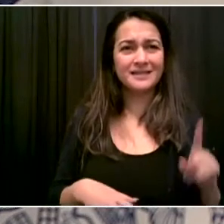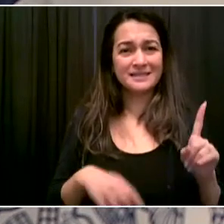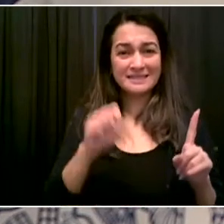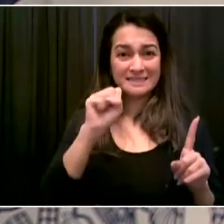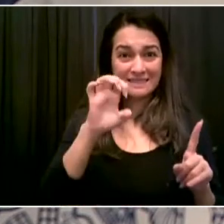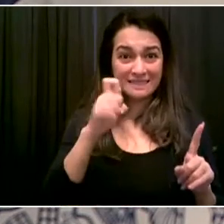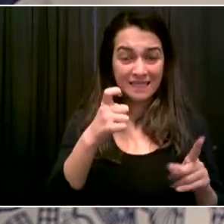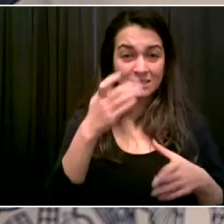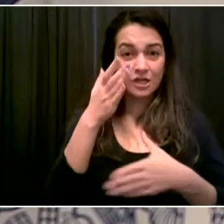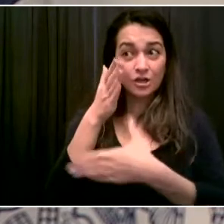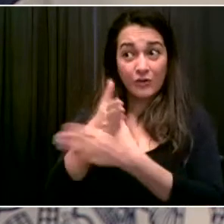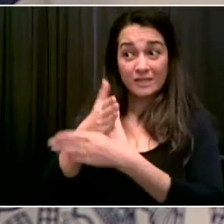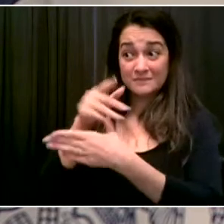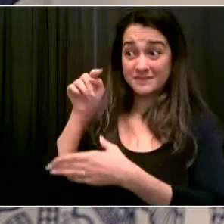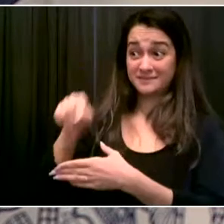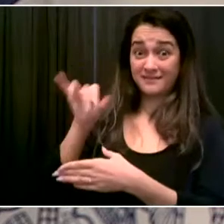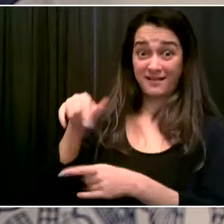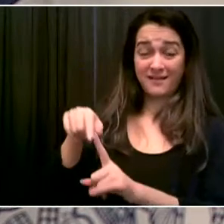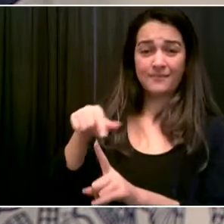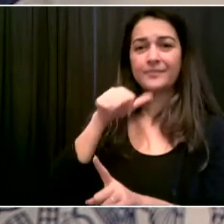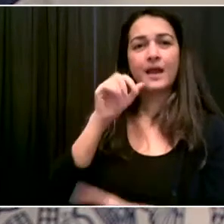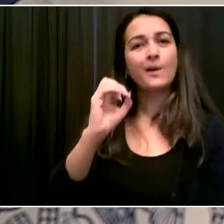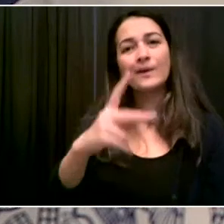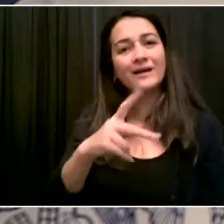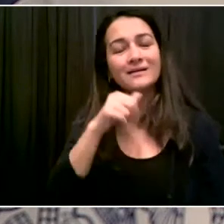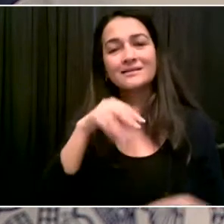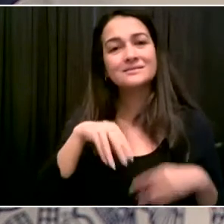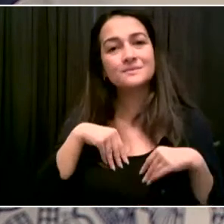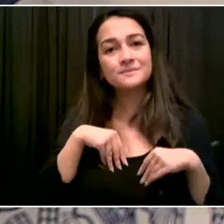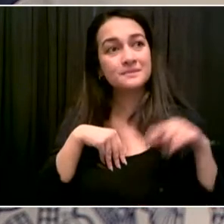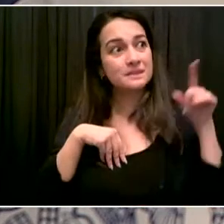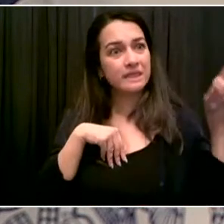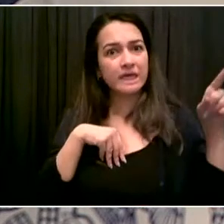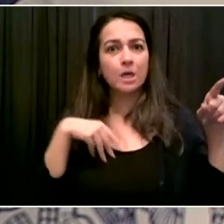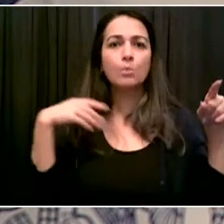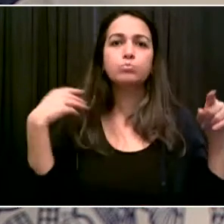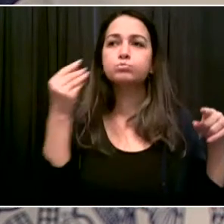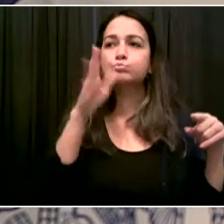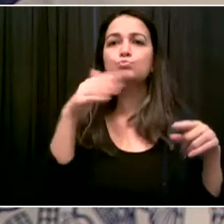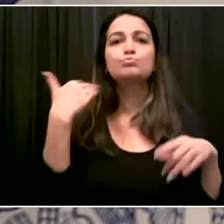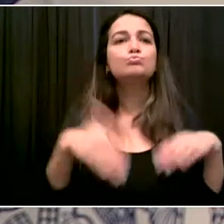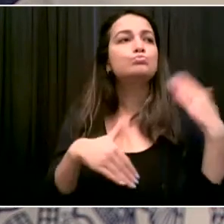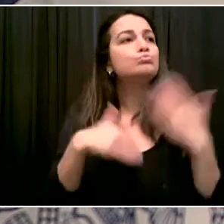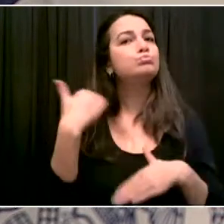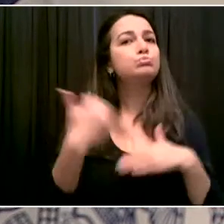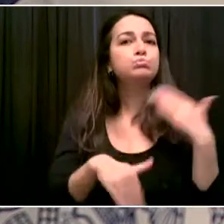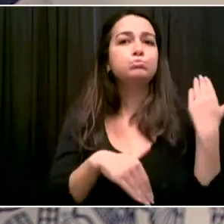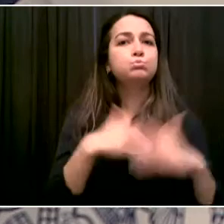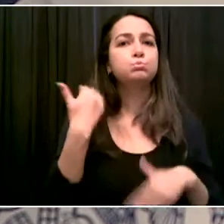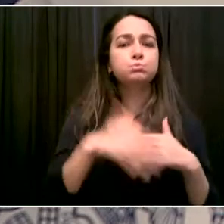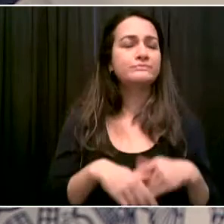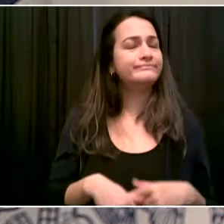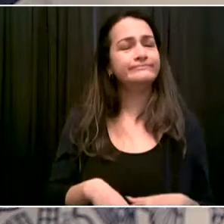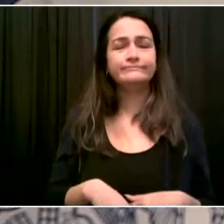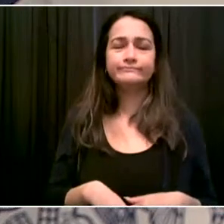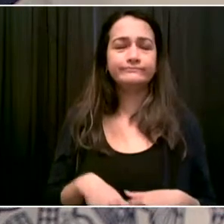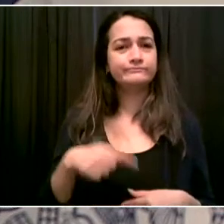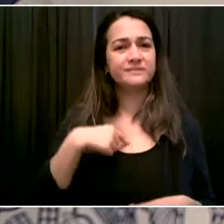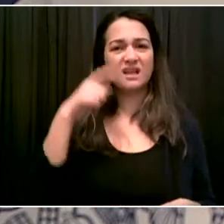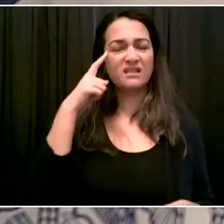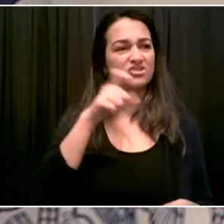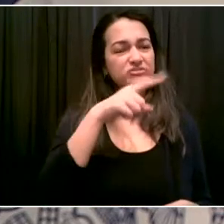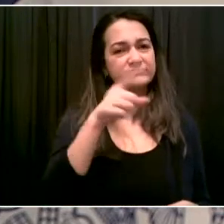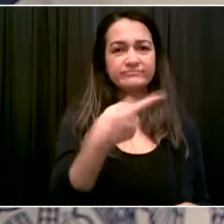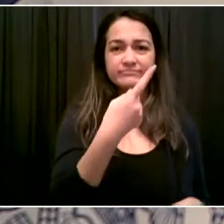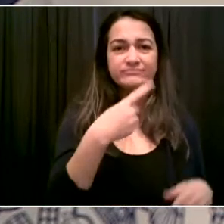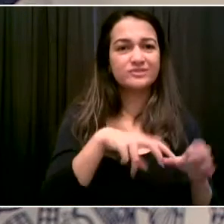allowed to do what he did. No, it's not acceptable. He needs to resign. Let's get this over with, because the entire state has spoken